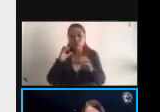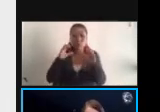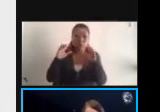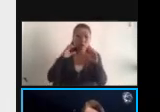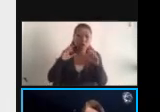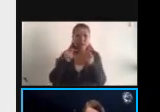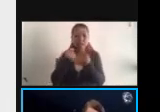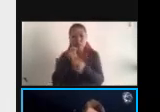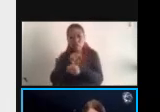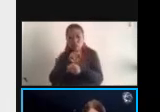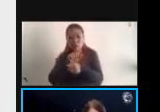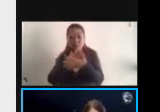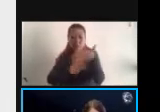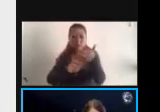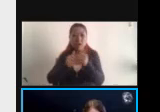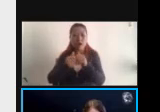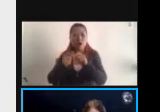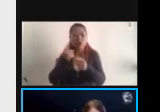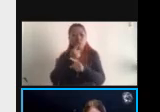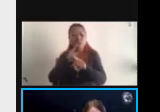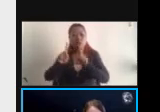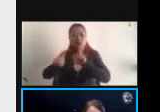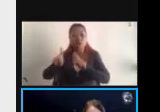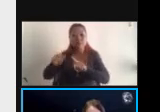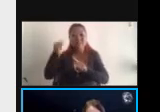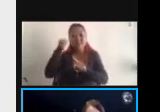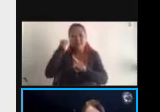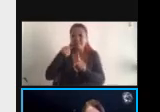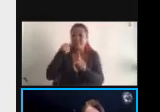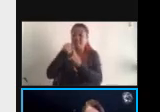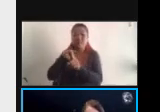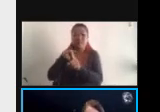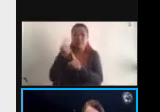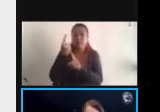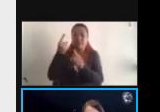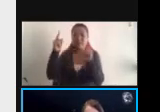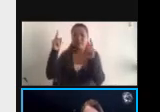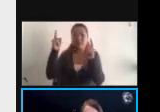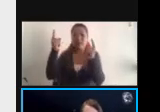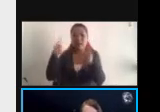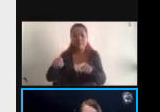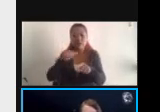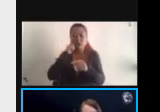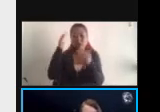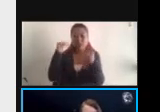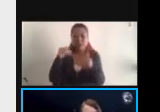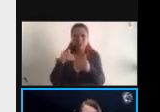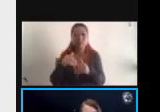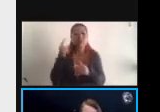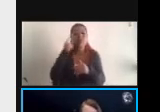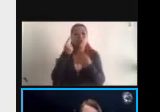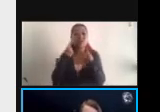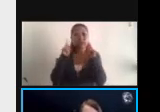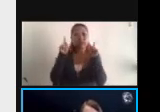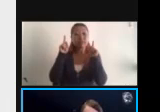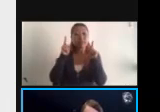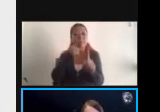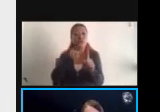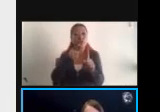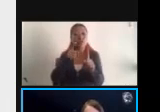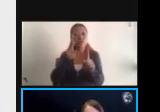and again, how to respond to the unexpected. To be successful, missions must take advantage of the